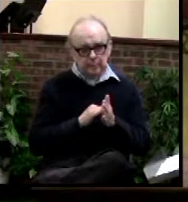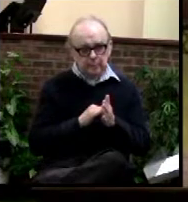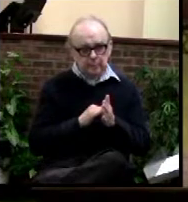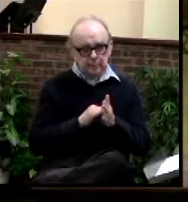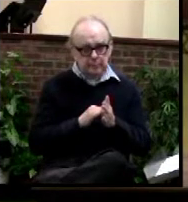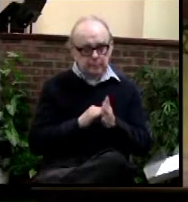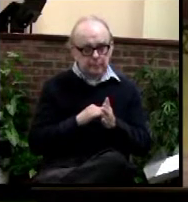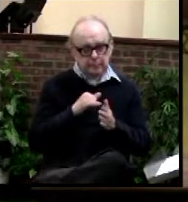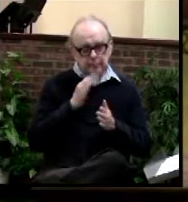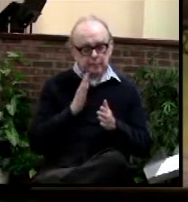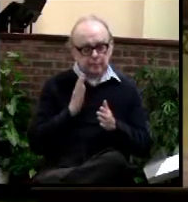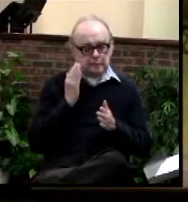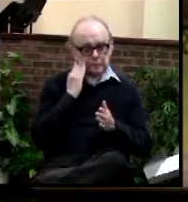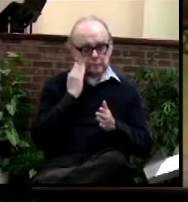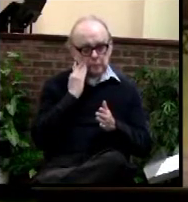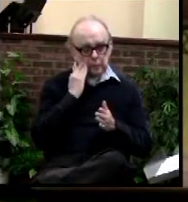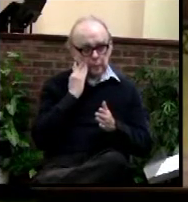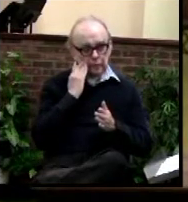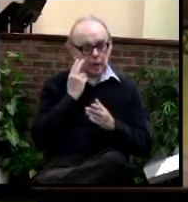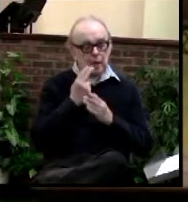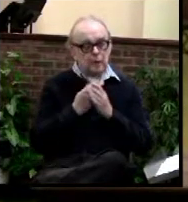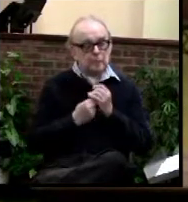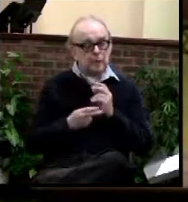God knows both parties.